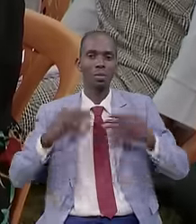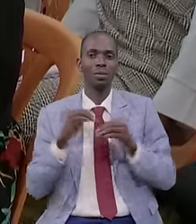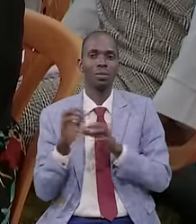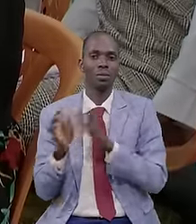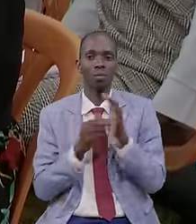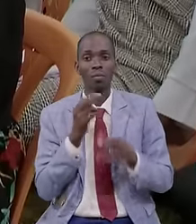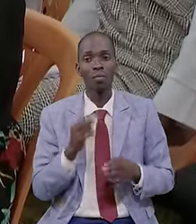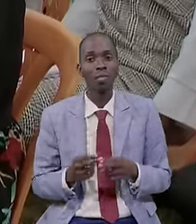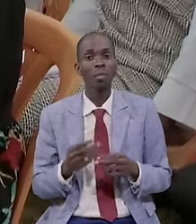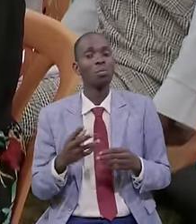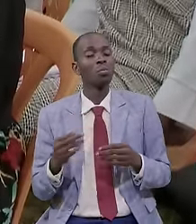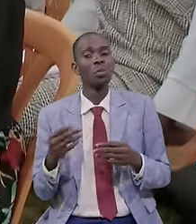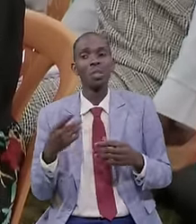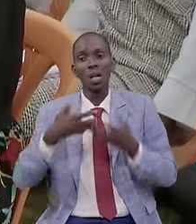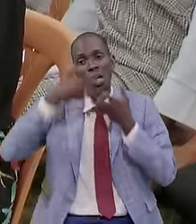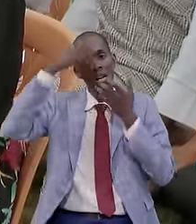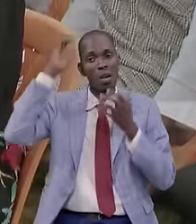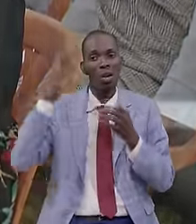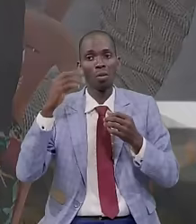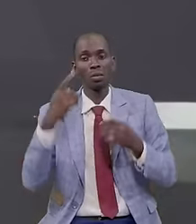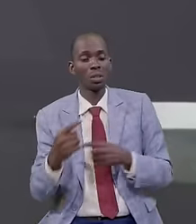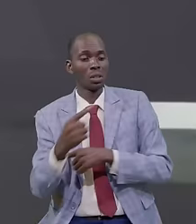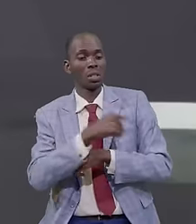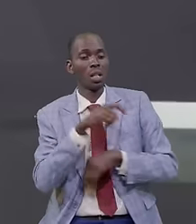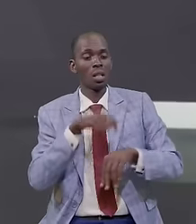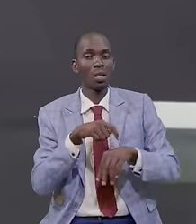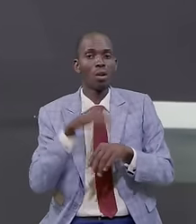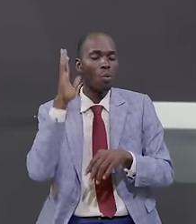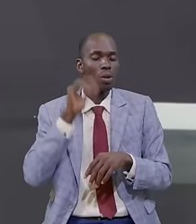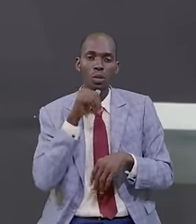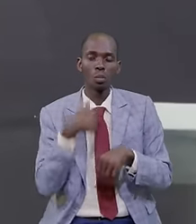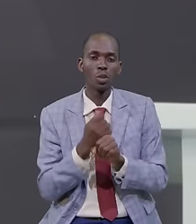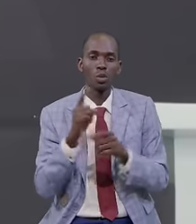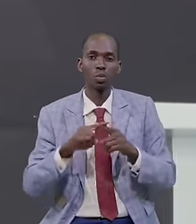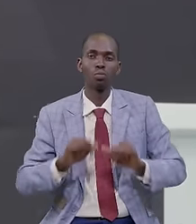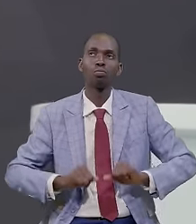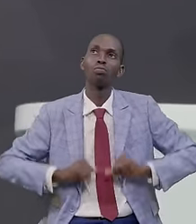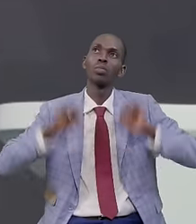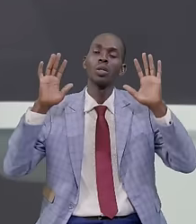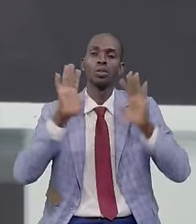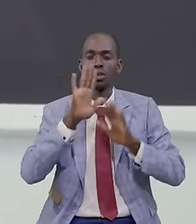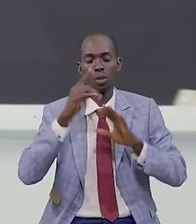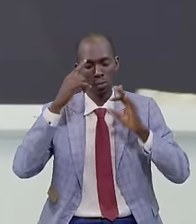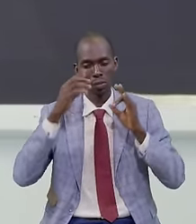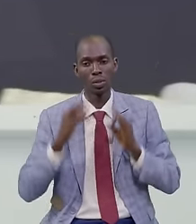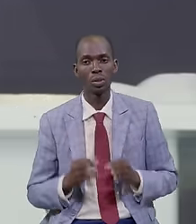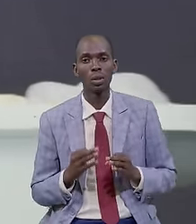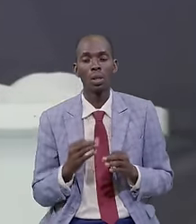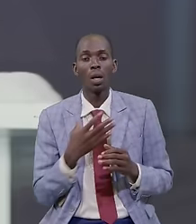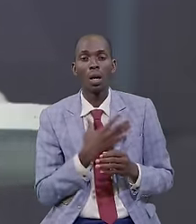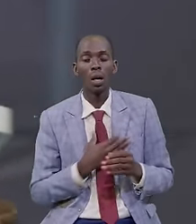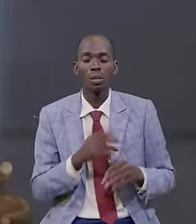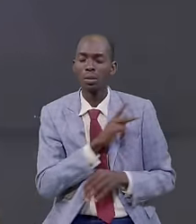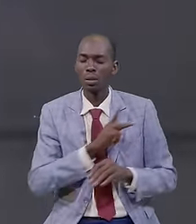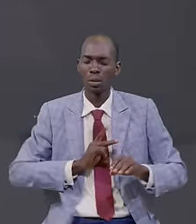lions of the day will not make you quit your position. And the king came in the morning and